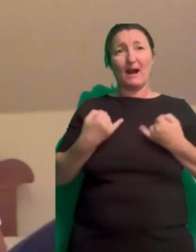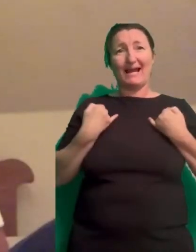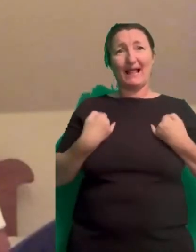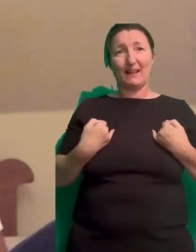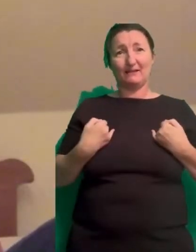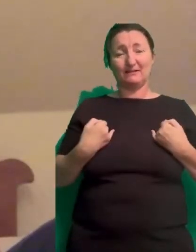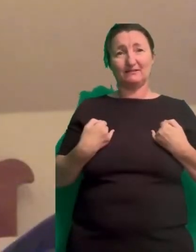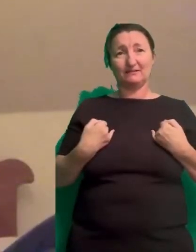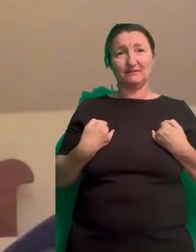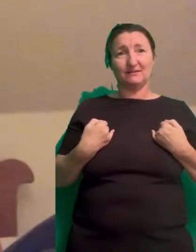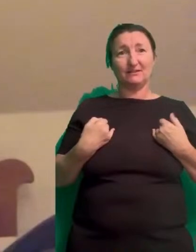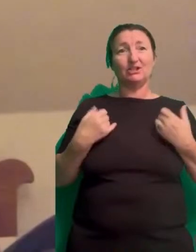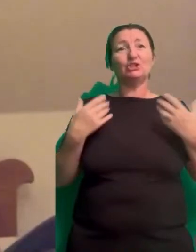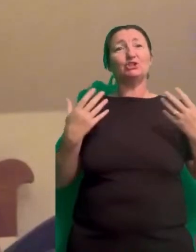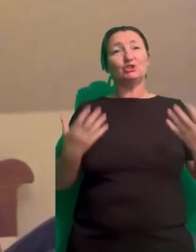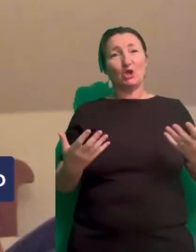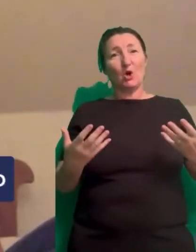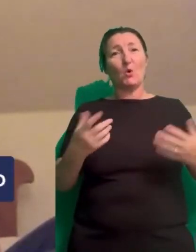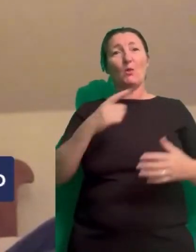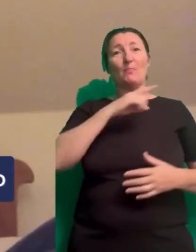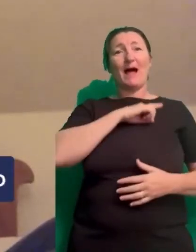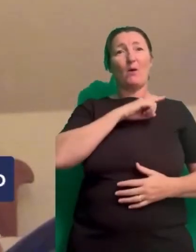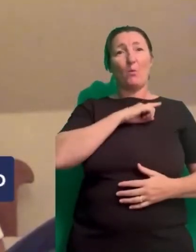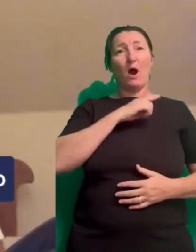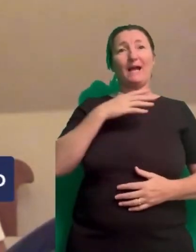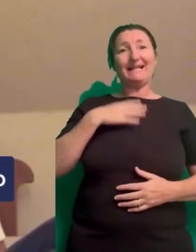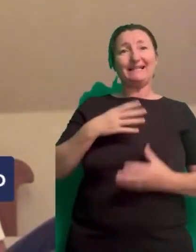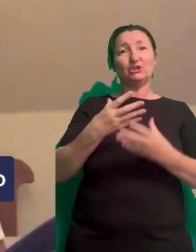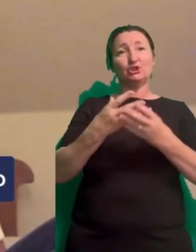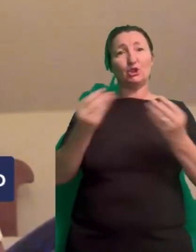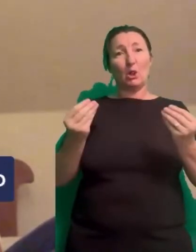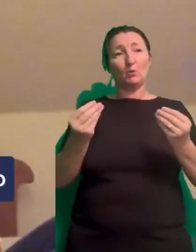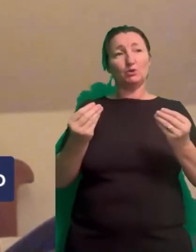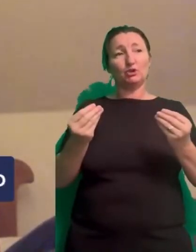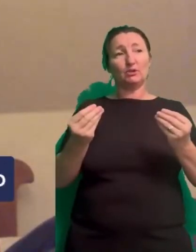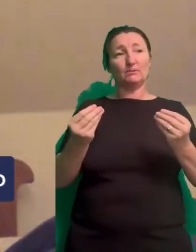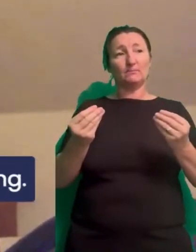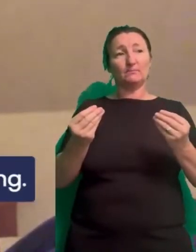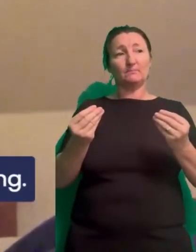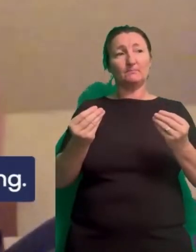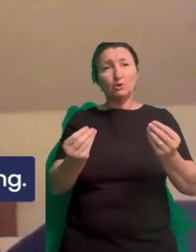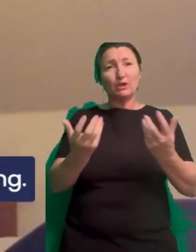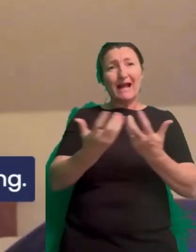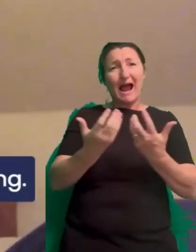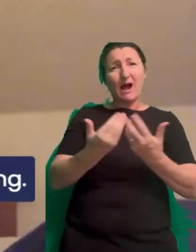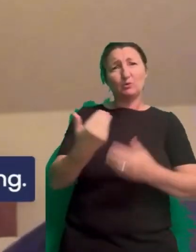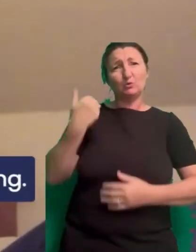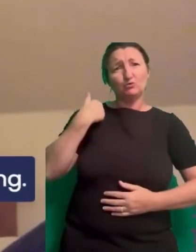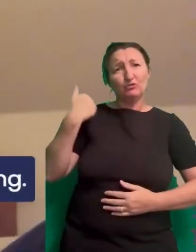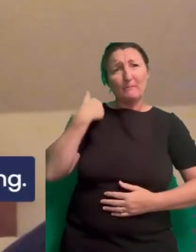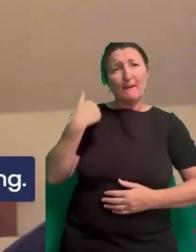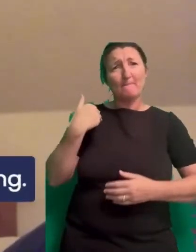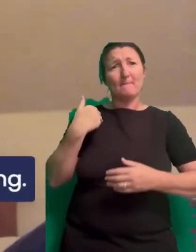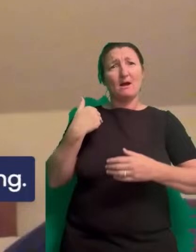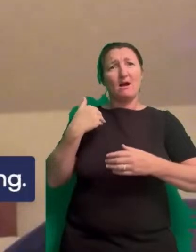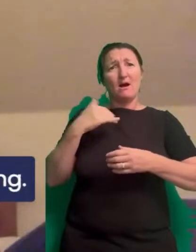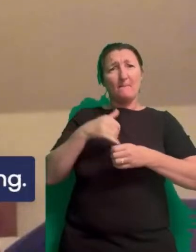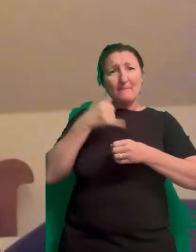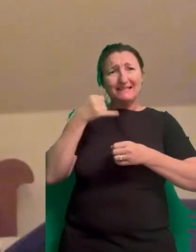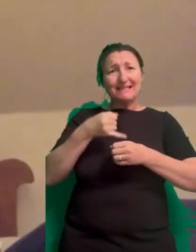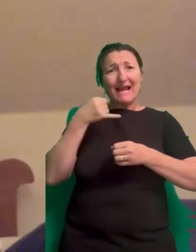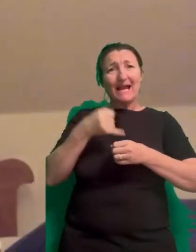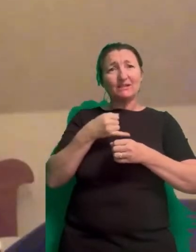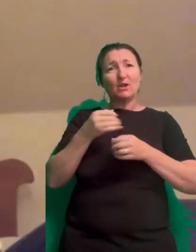is why I needed a solution on how best to remember to take my medication and to sort of combat the changes that would come along.